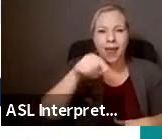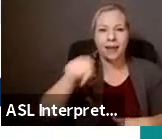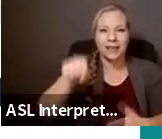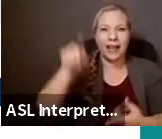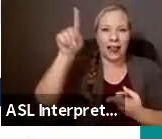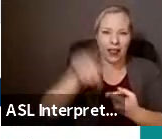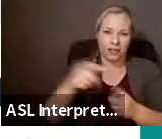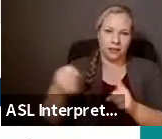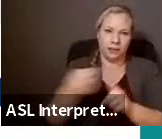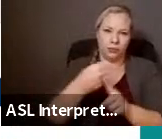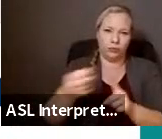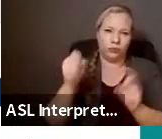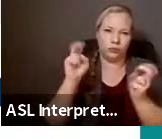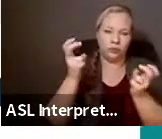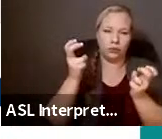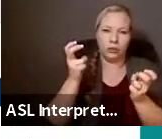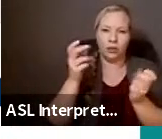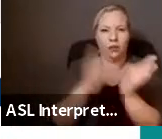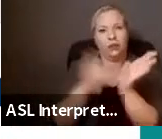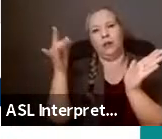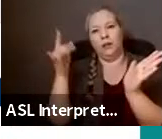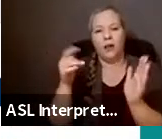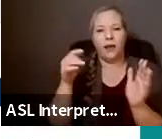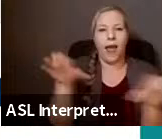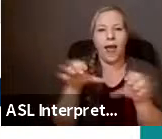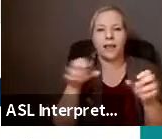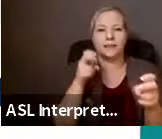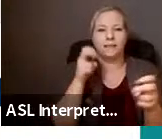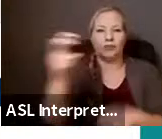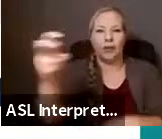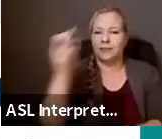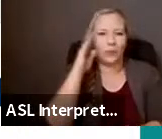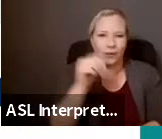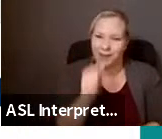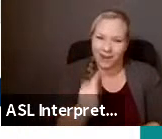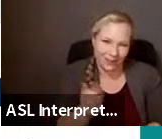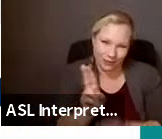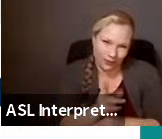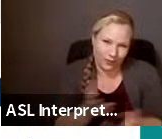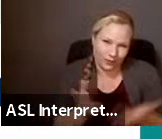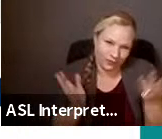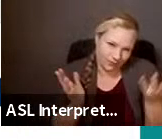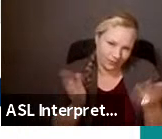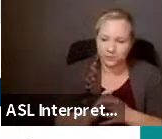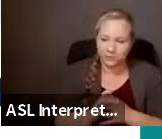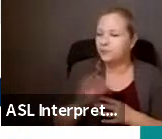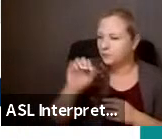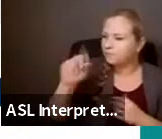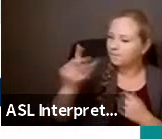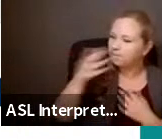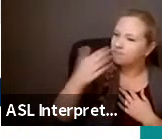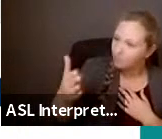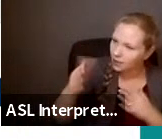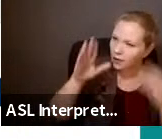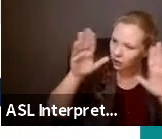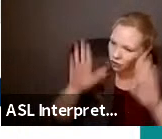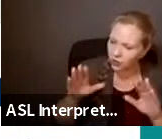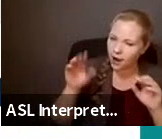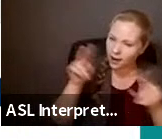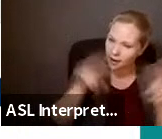from an active transit perspective. Thank you. Great observations. Thanks,